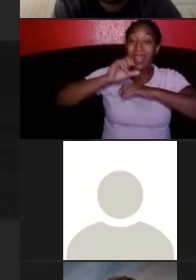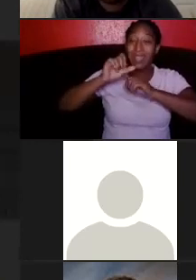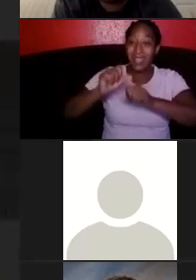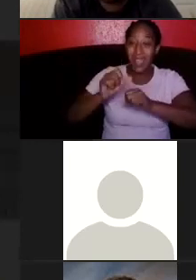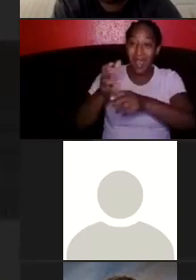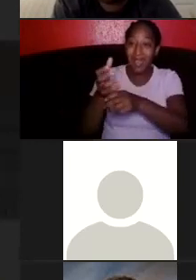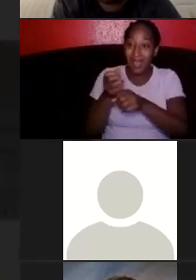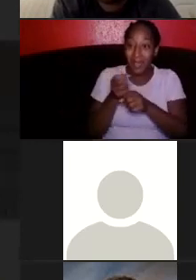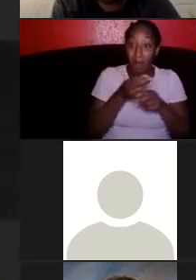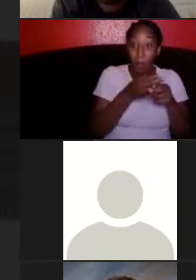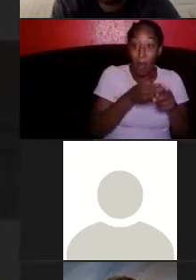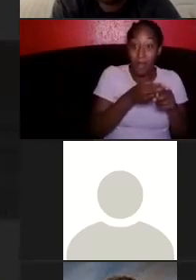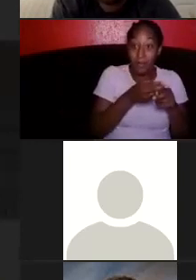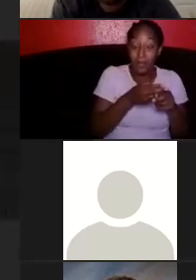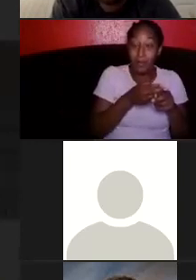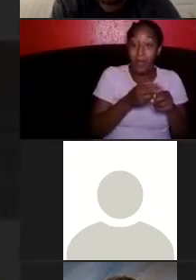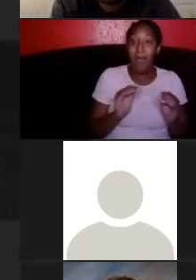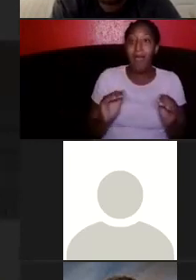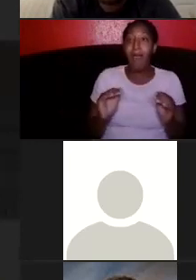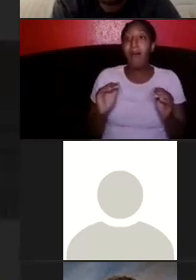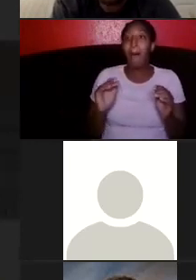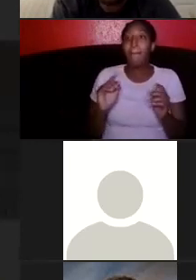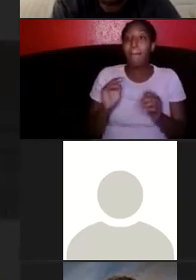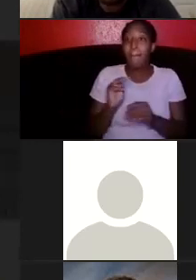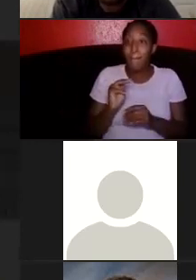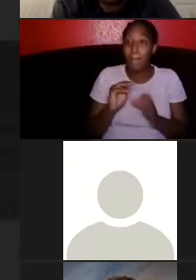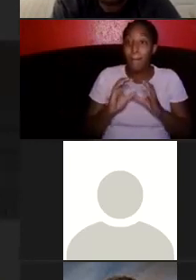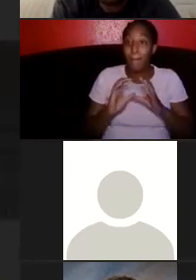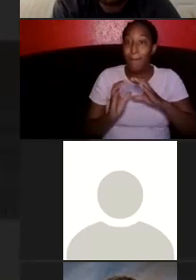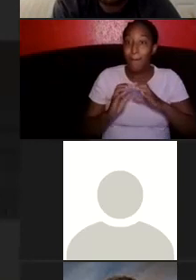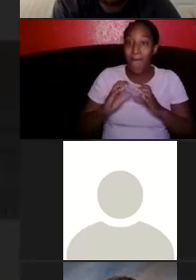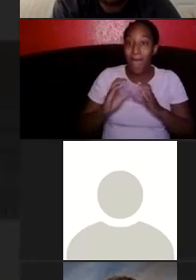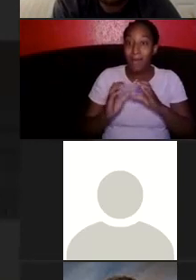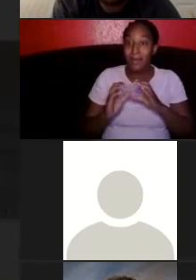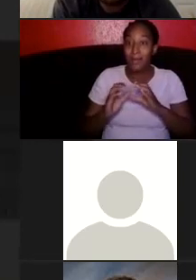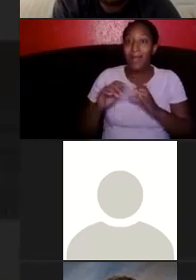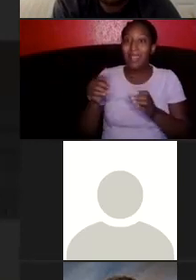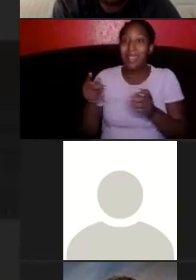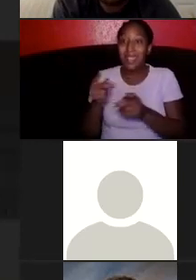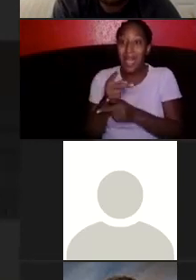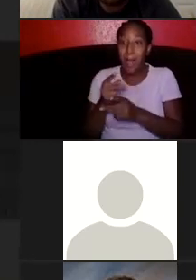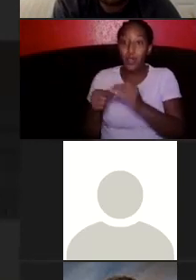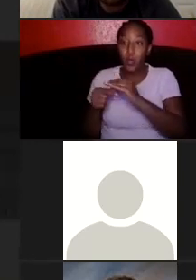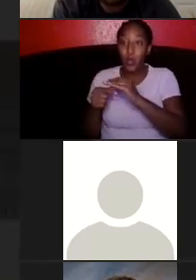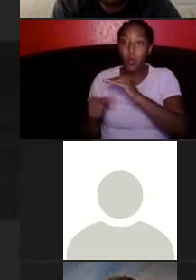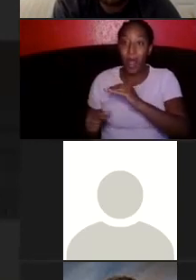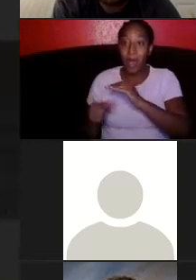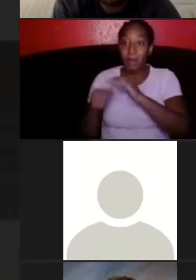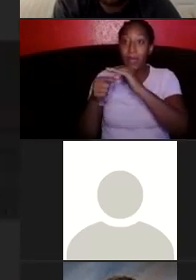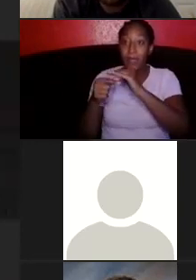gravity, or we can use Newton's universal law of gravitation. They both are